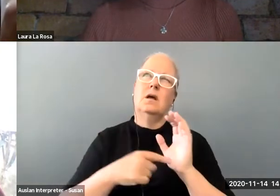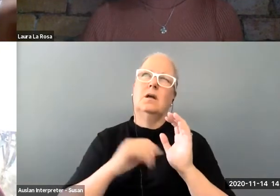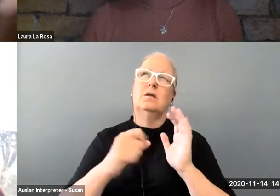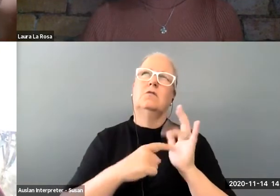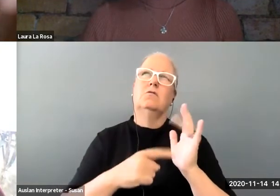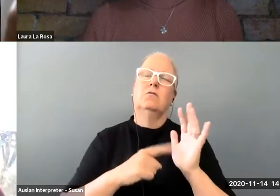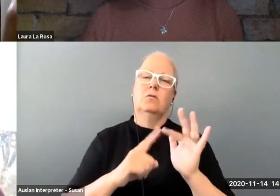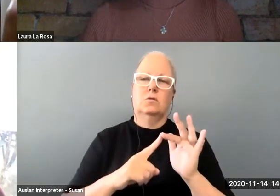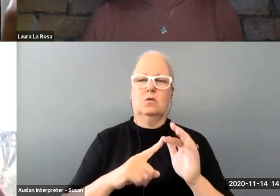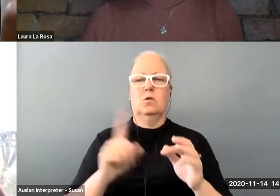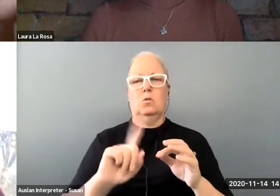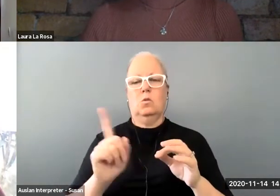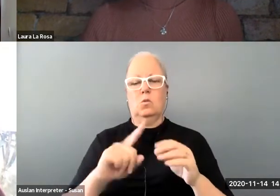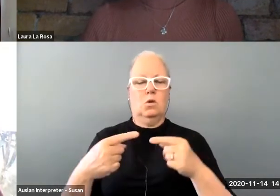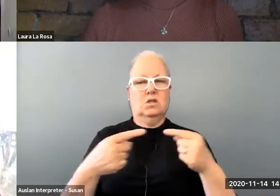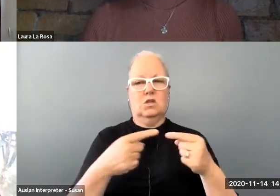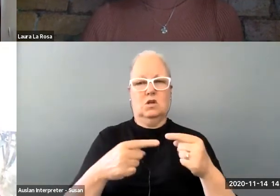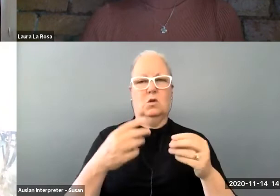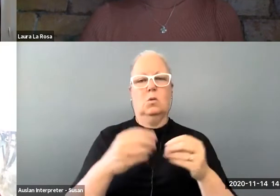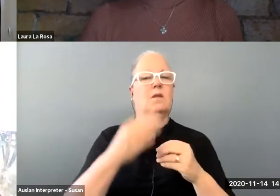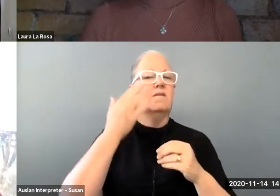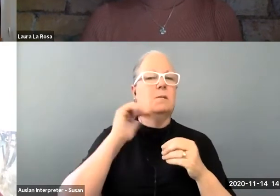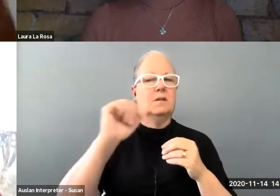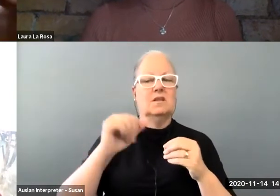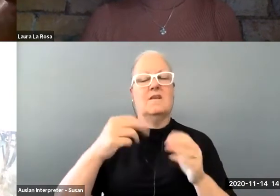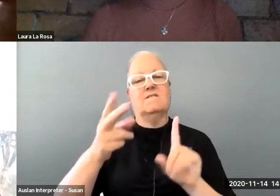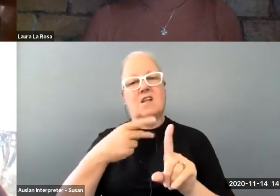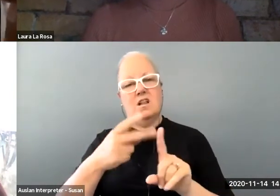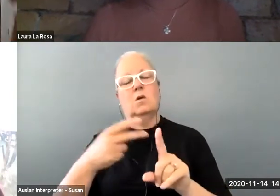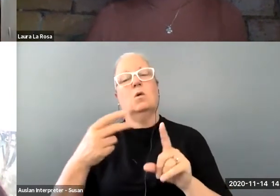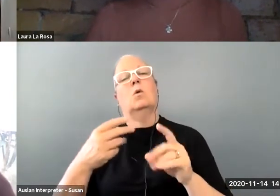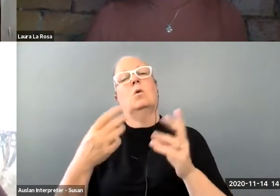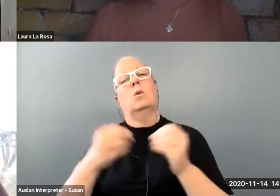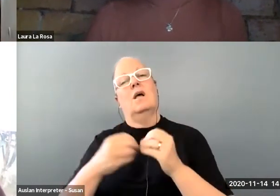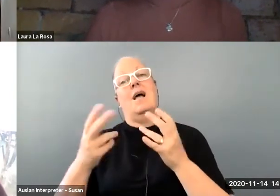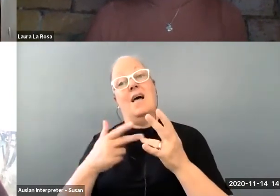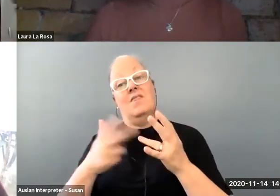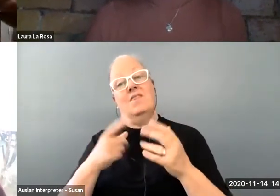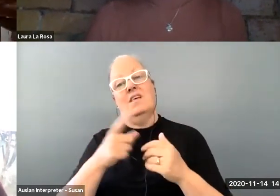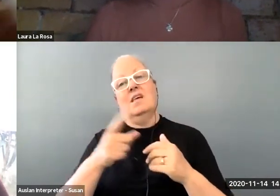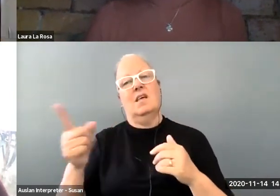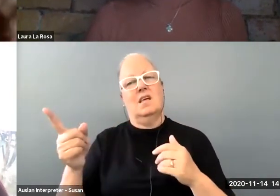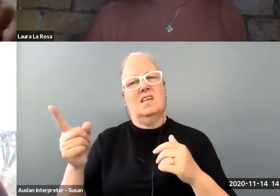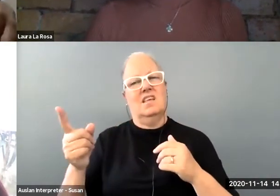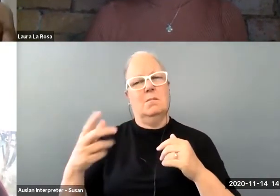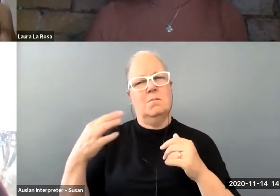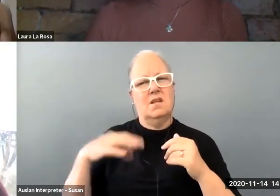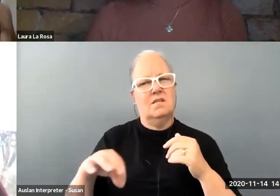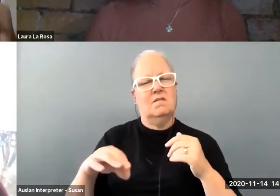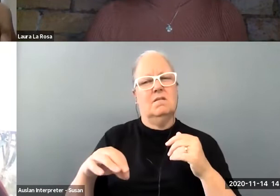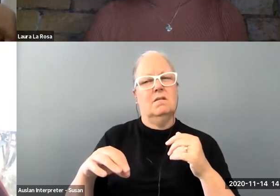So the tensions of white feminism and its violences alongside other kinds of more beneficial and communal feminism. So the values